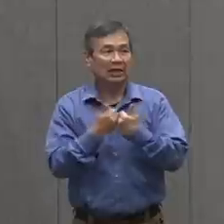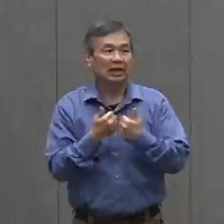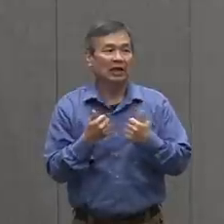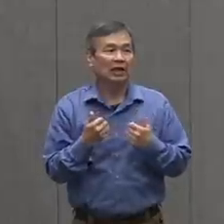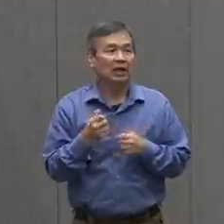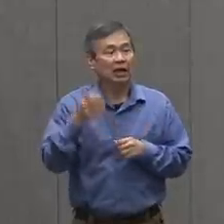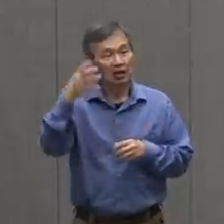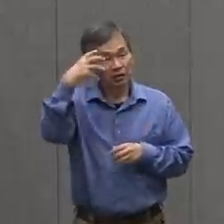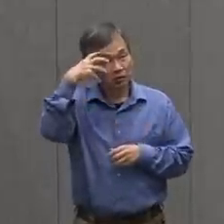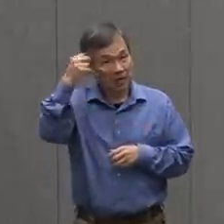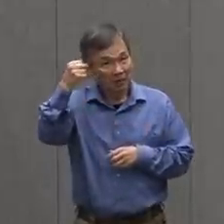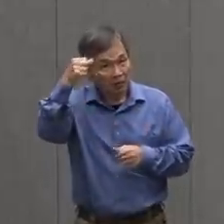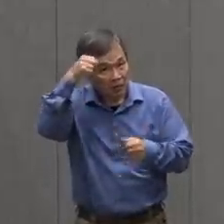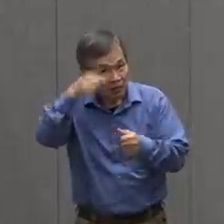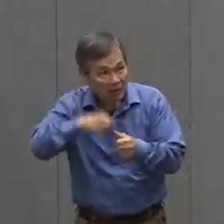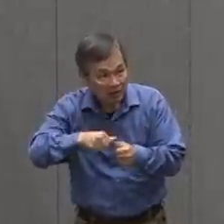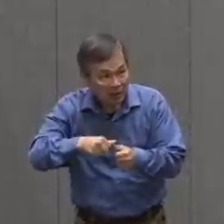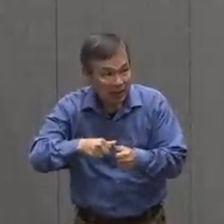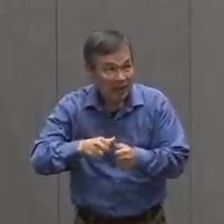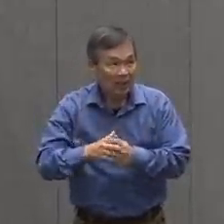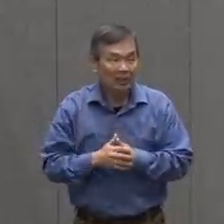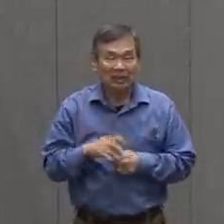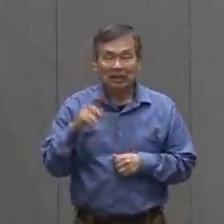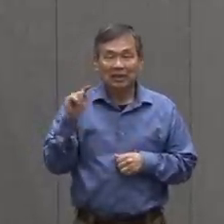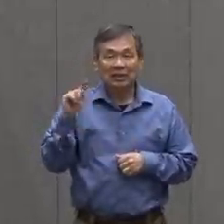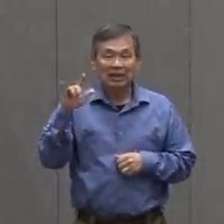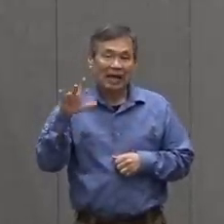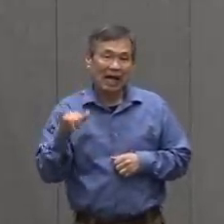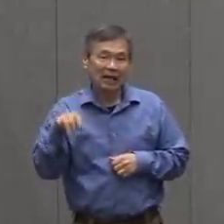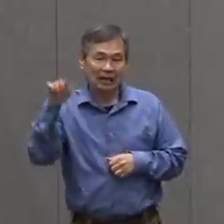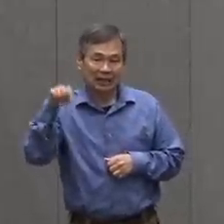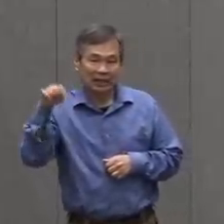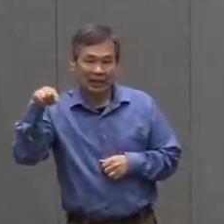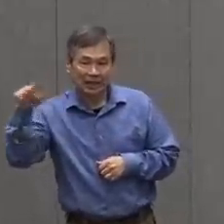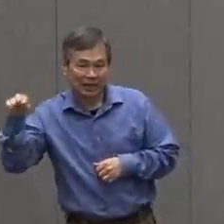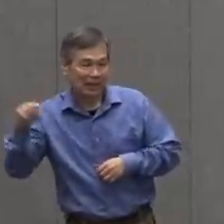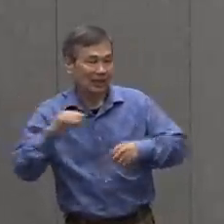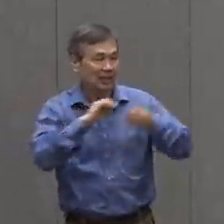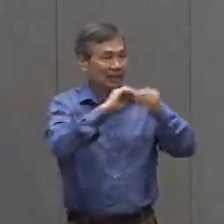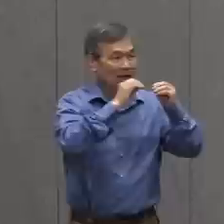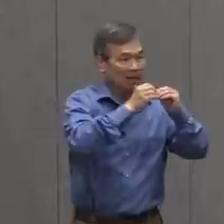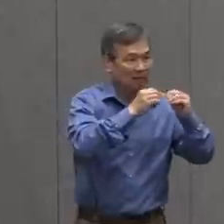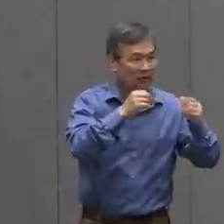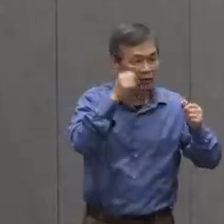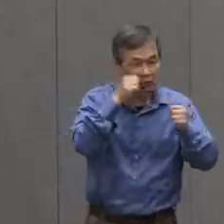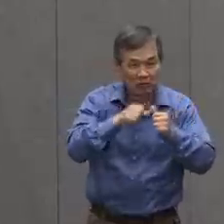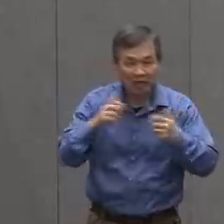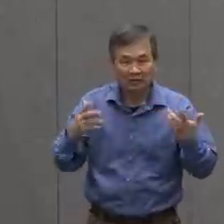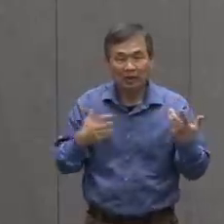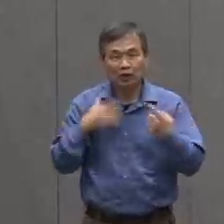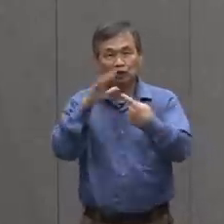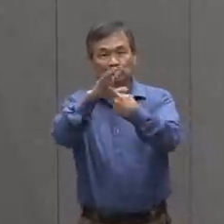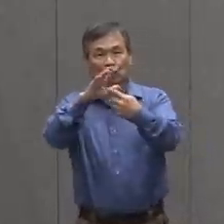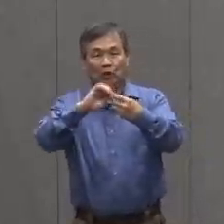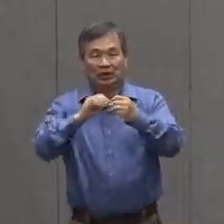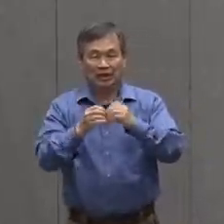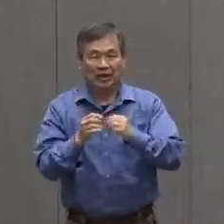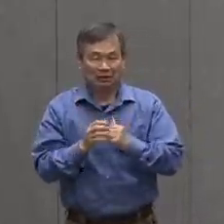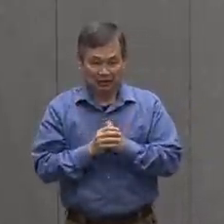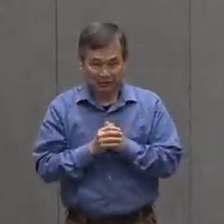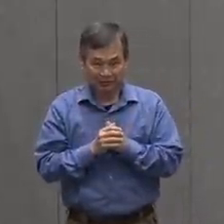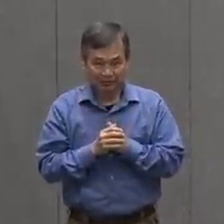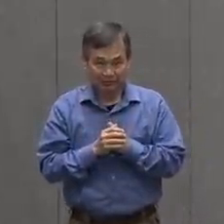memory using tally marks and numerals. We had two different representations of a number in order to play this